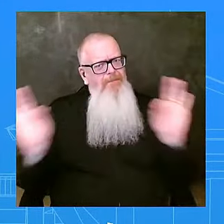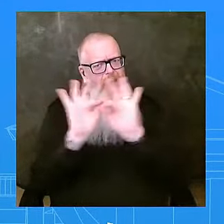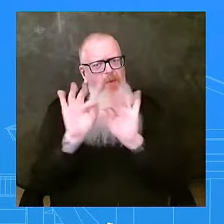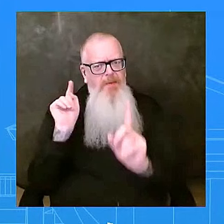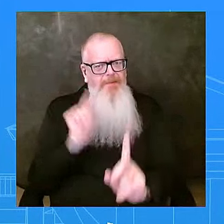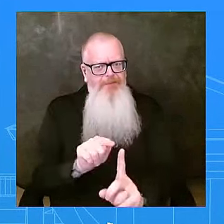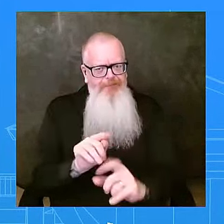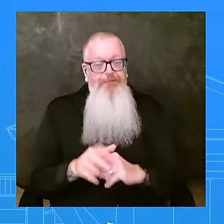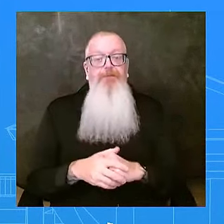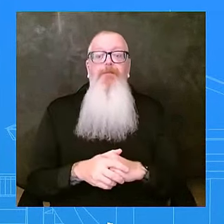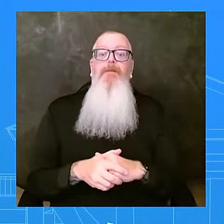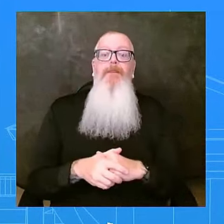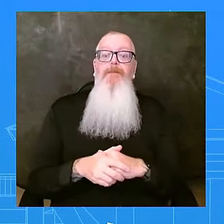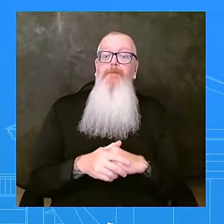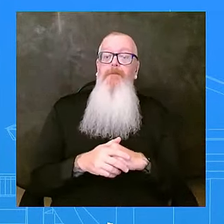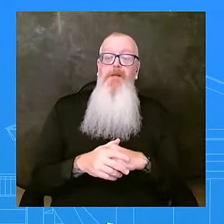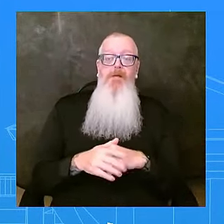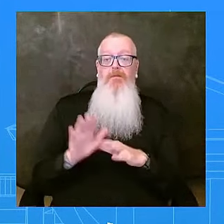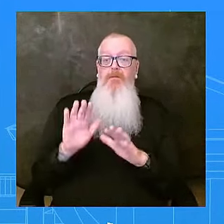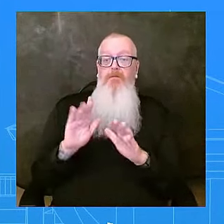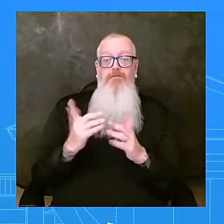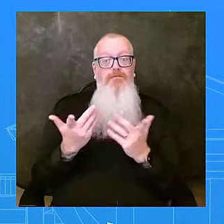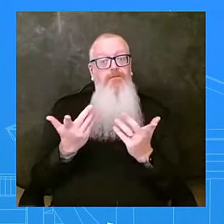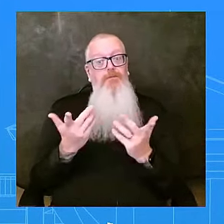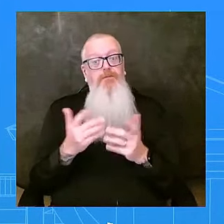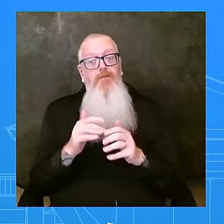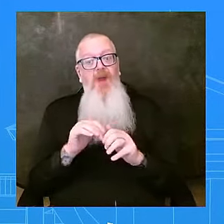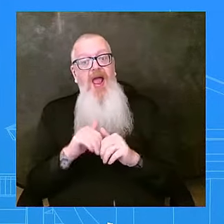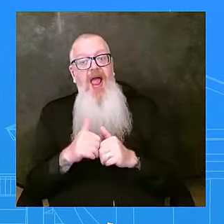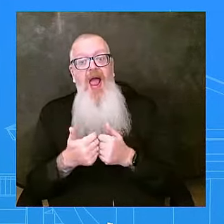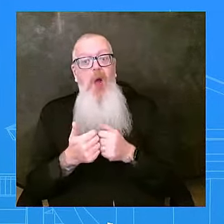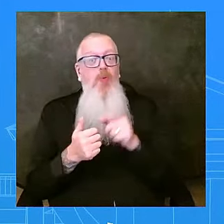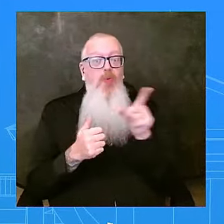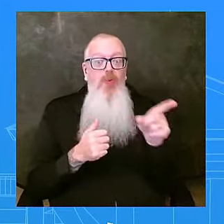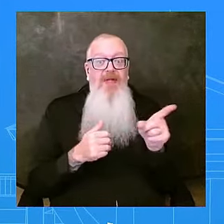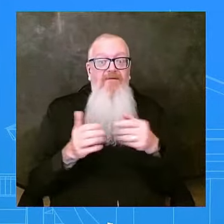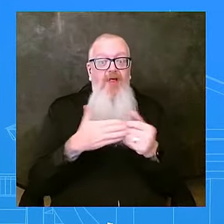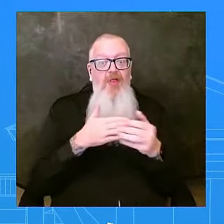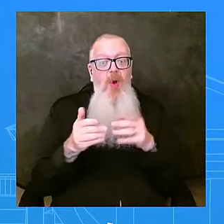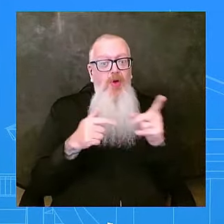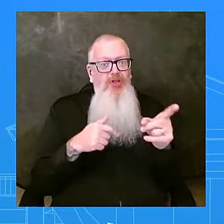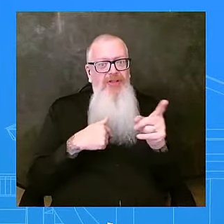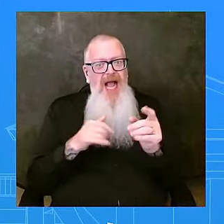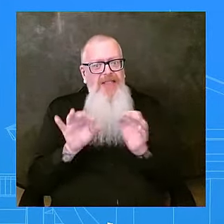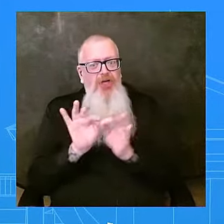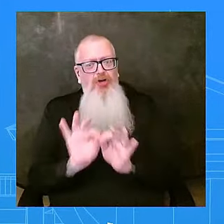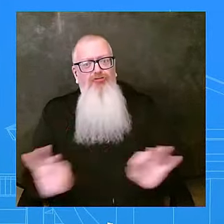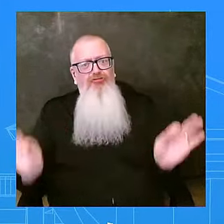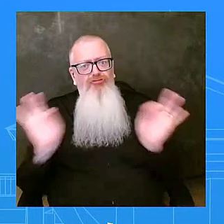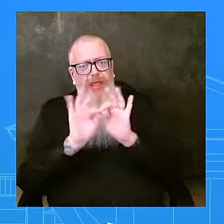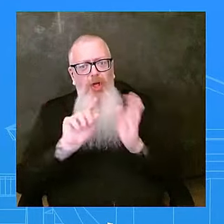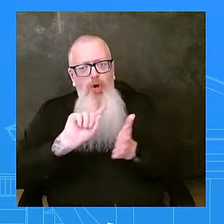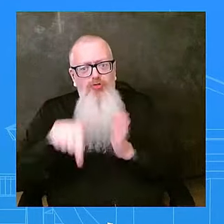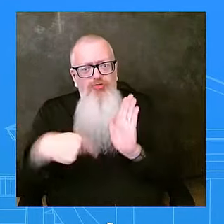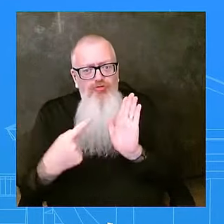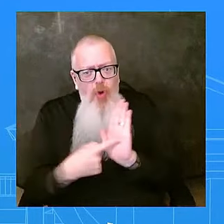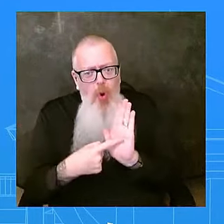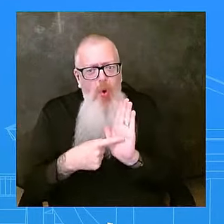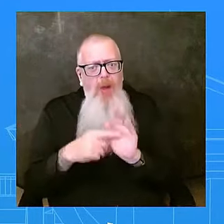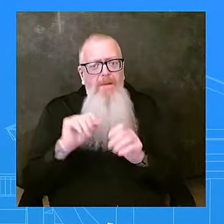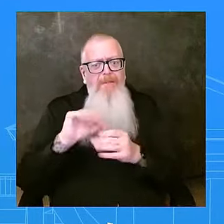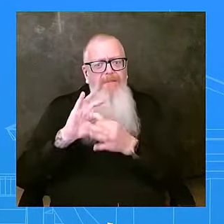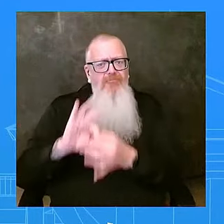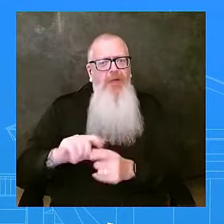how she has had even a critical role. If you think about some of these historic pieces of legislation where she was the, you know, she